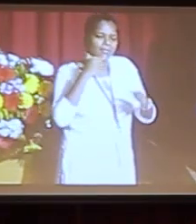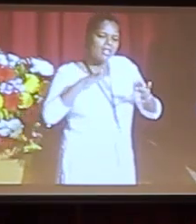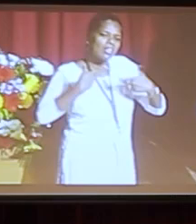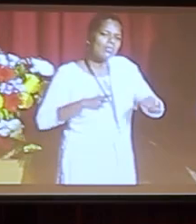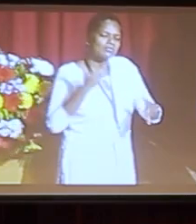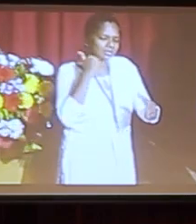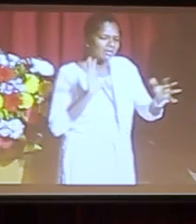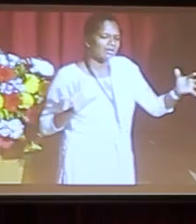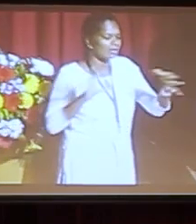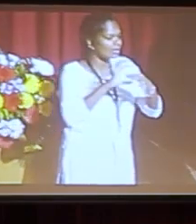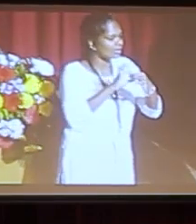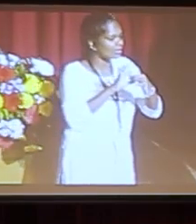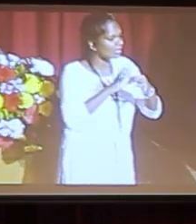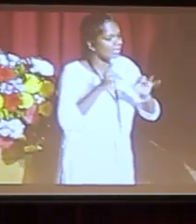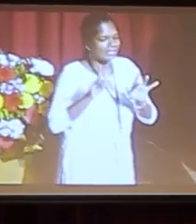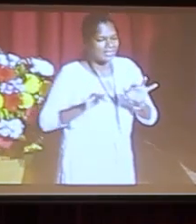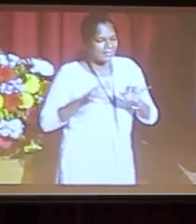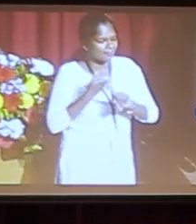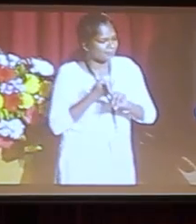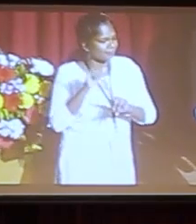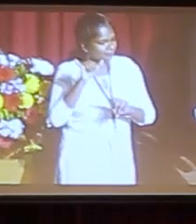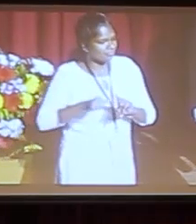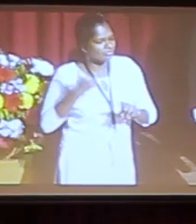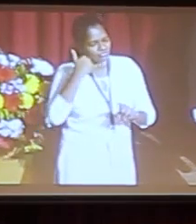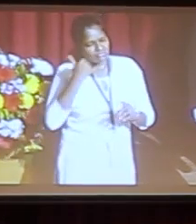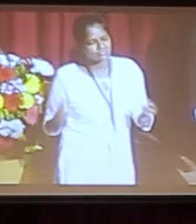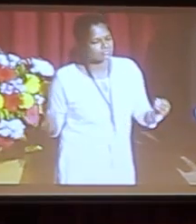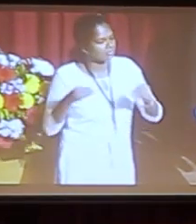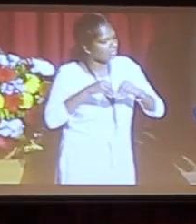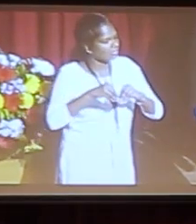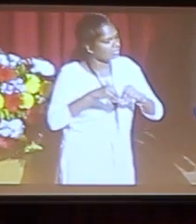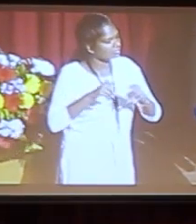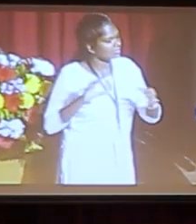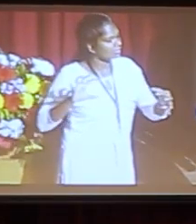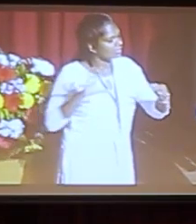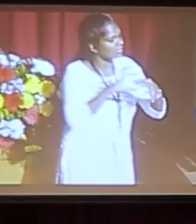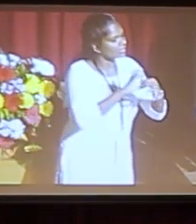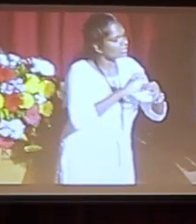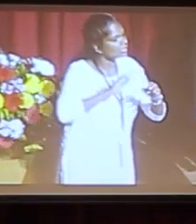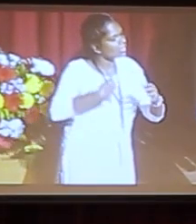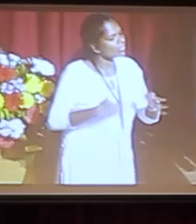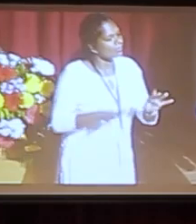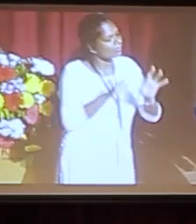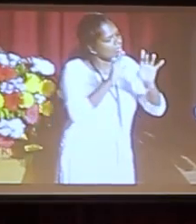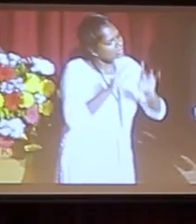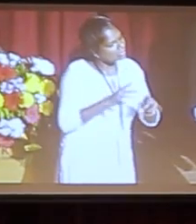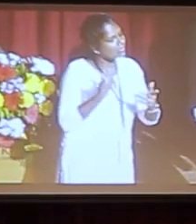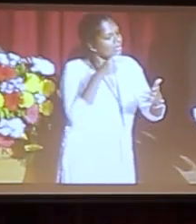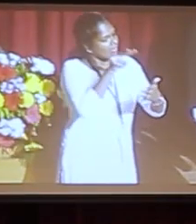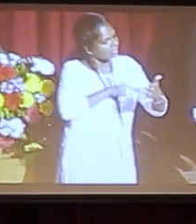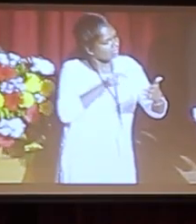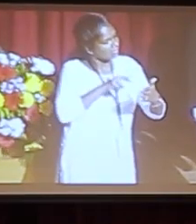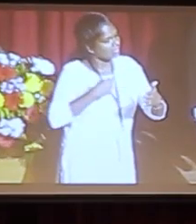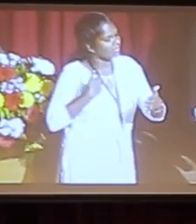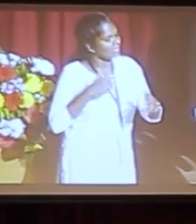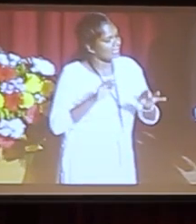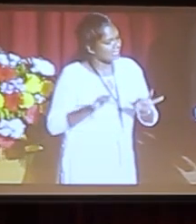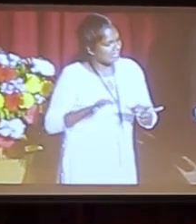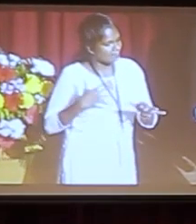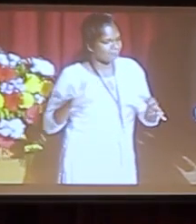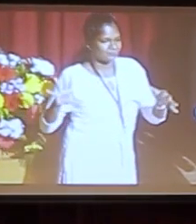by connecting a physical keyboard to his phone using an OTG cable. So I have already connected my